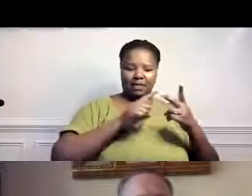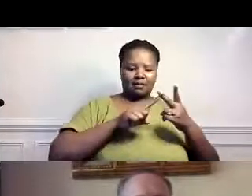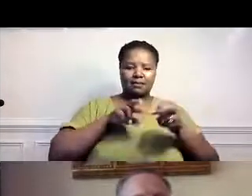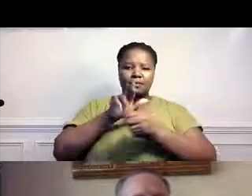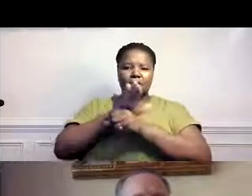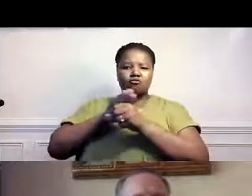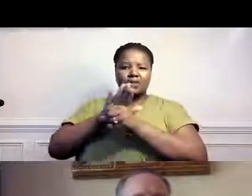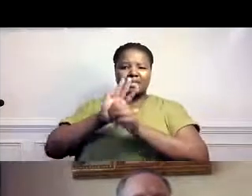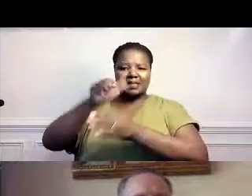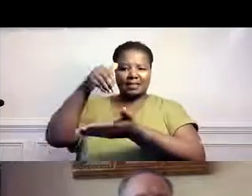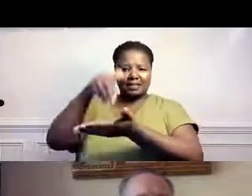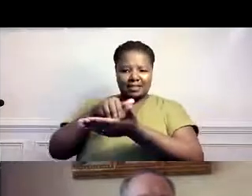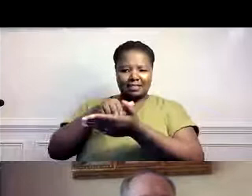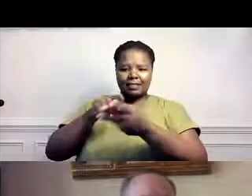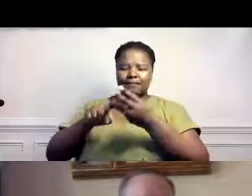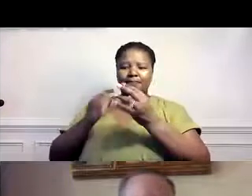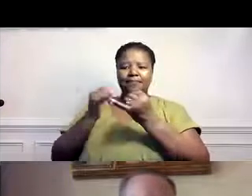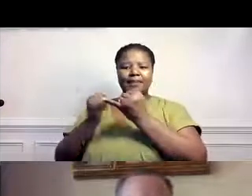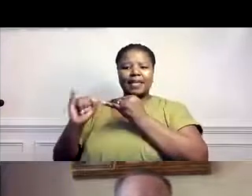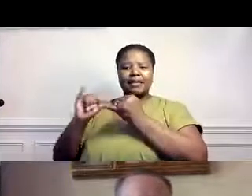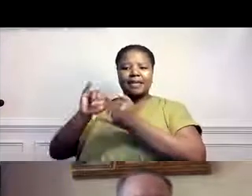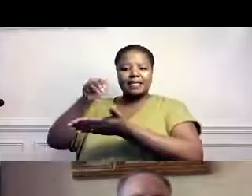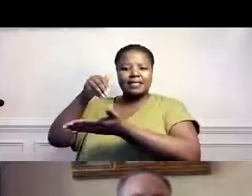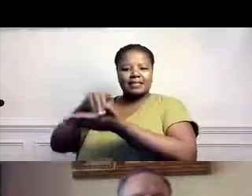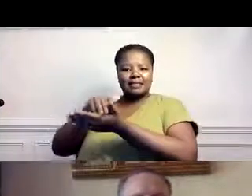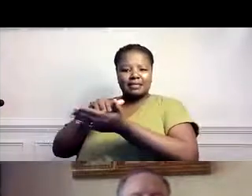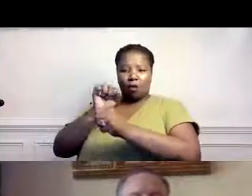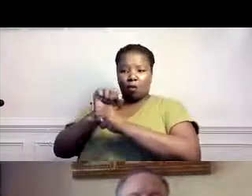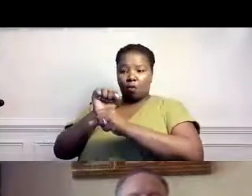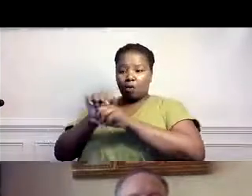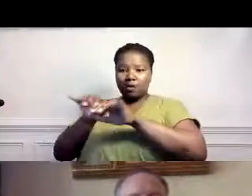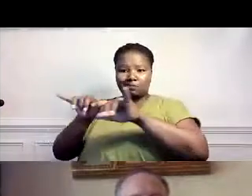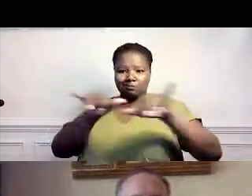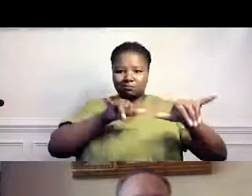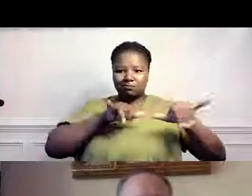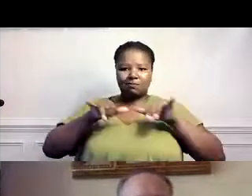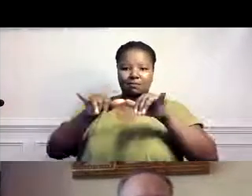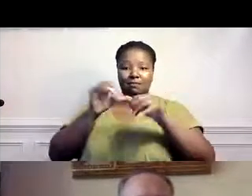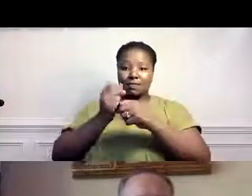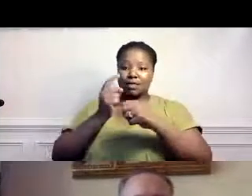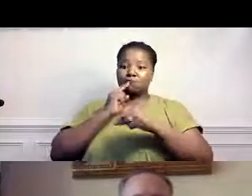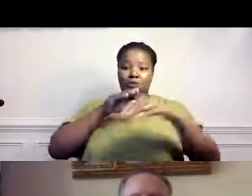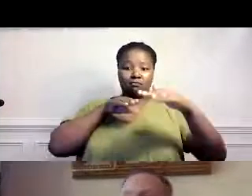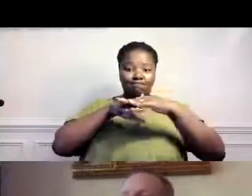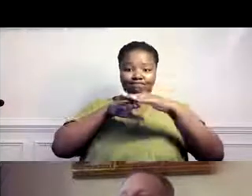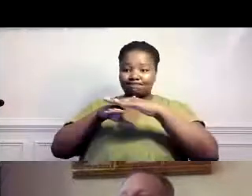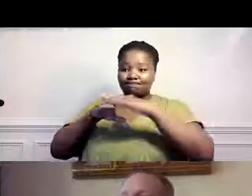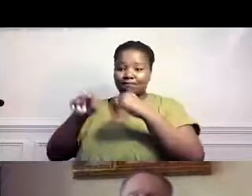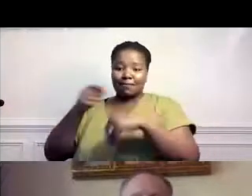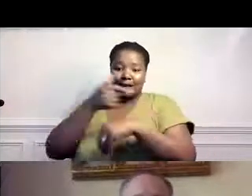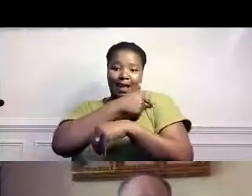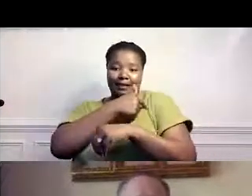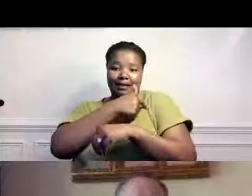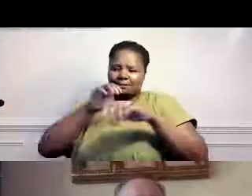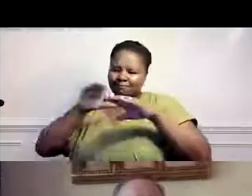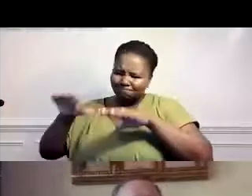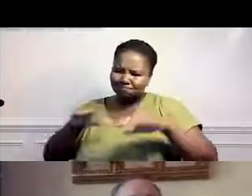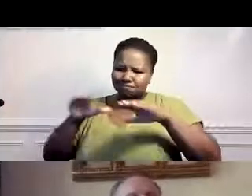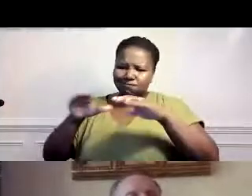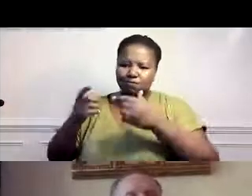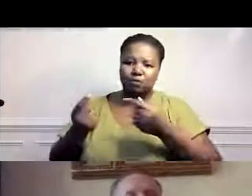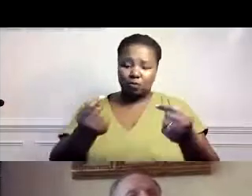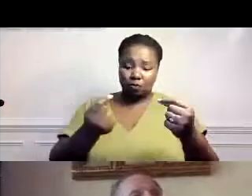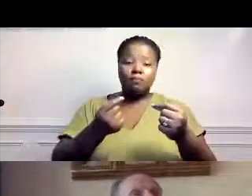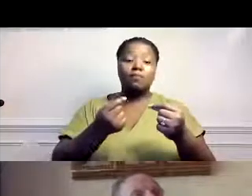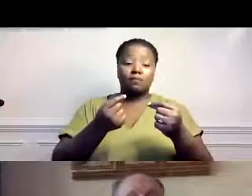living centers to address the Healthy Places Index vaccination efforts. And as I mentioned, vaccine